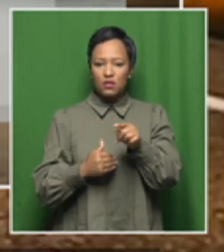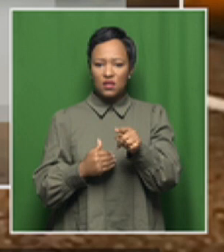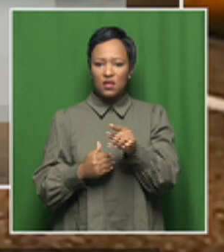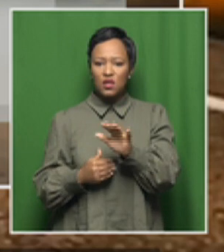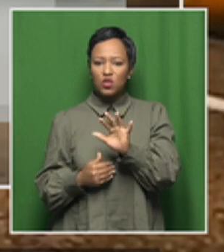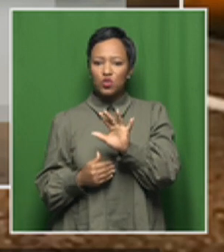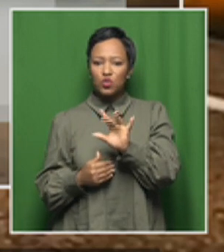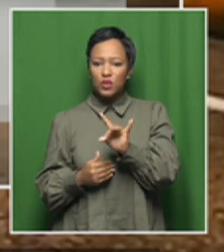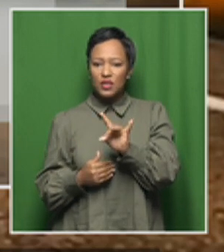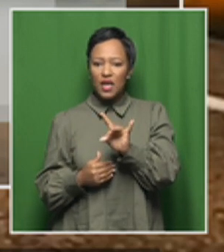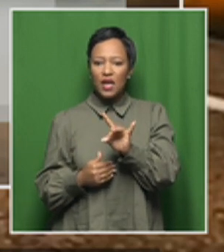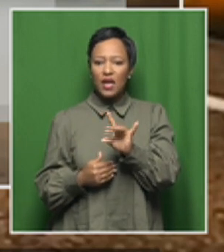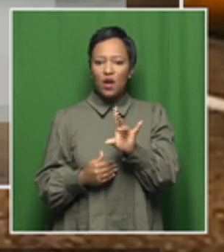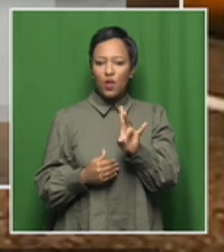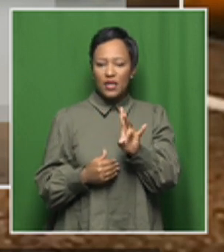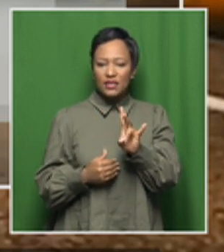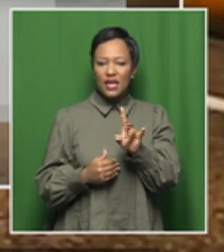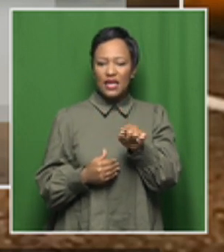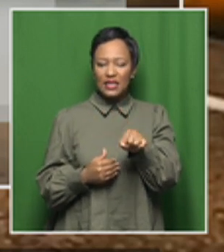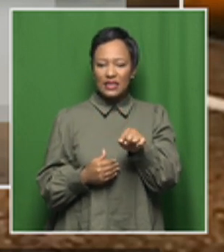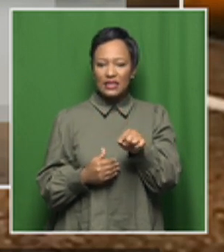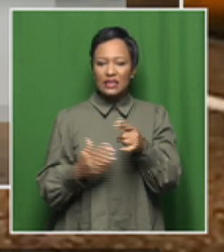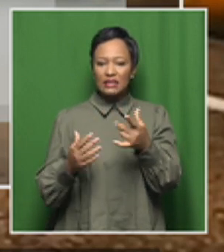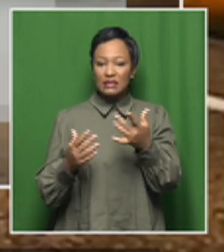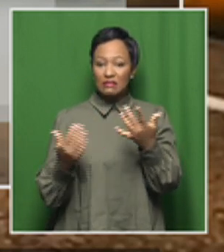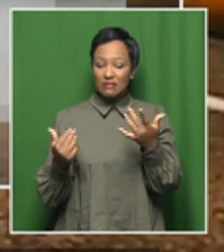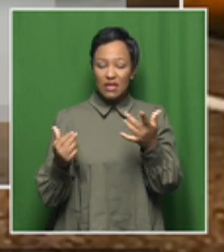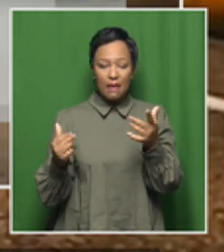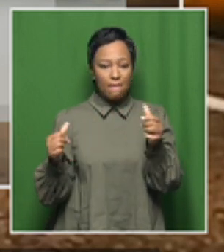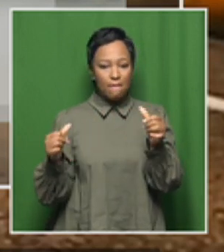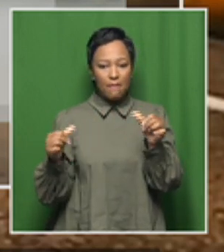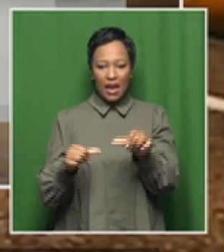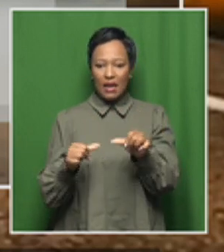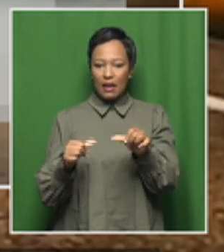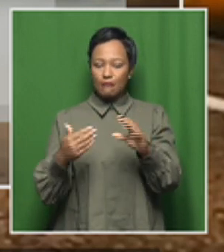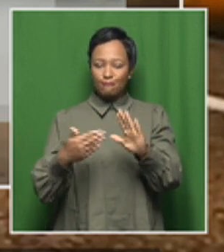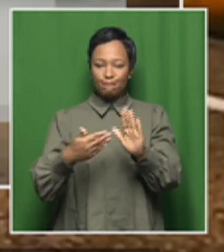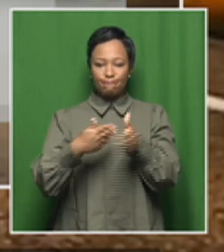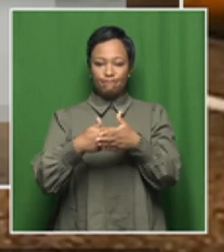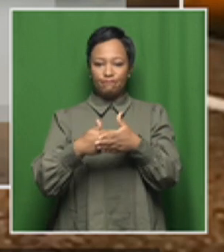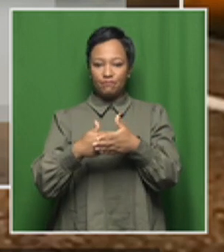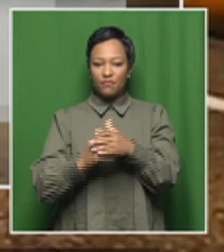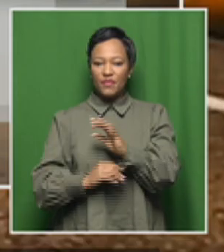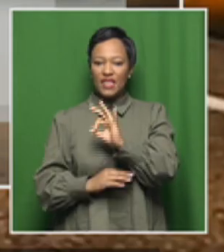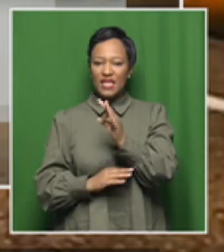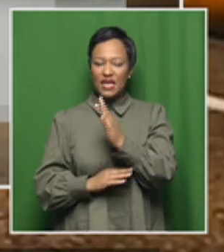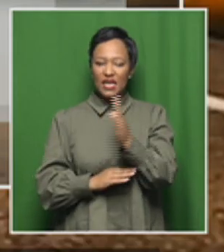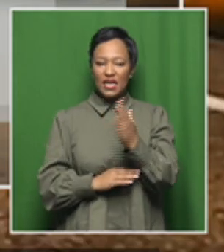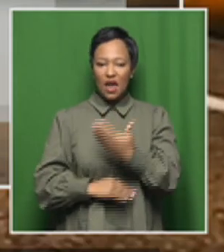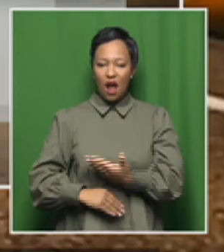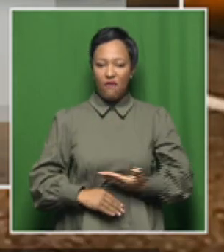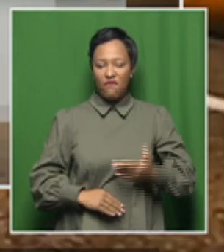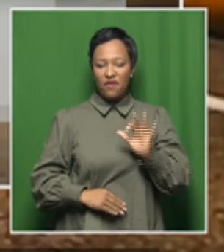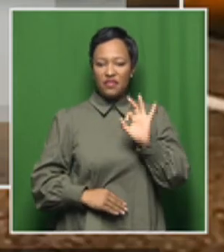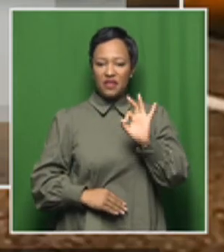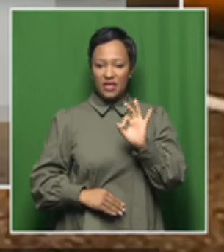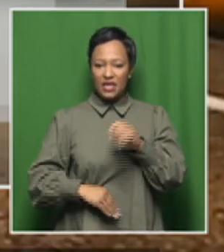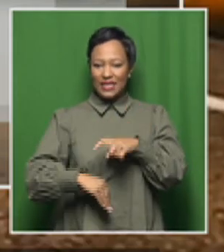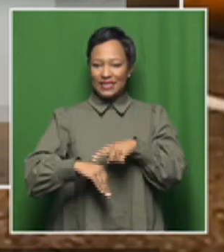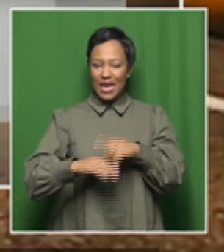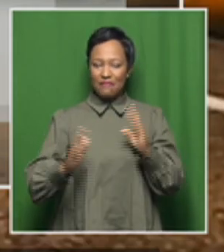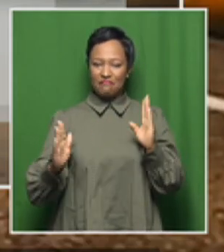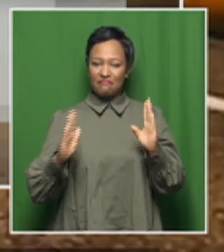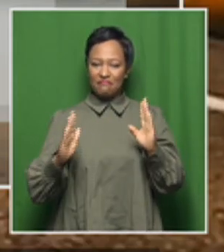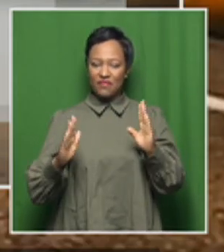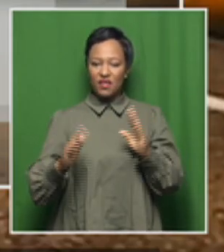and Thursday. So they're back-to-backing these closures. 3 p.m. until 3:30. That's the time to avoid.